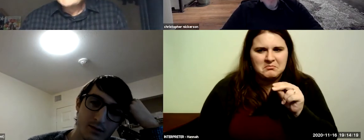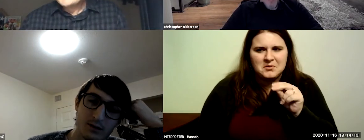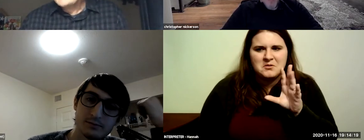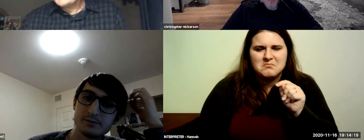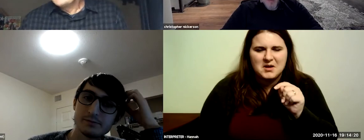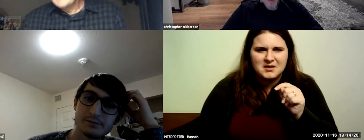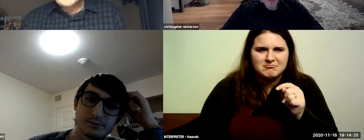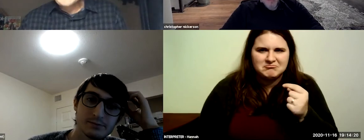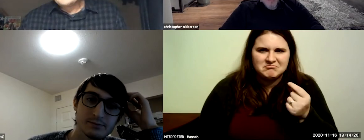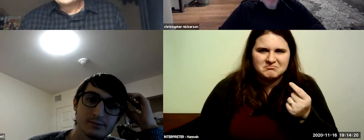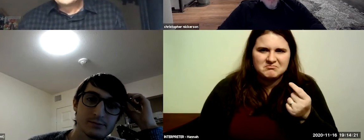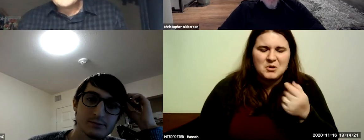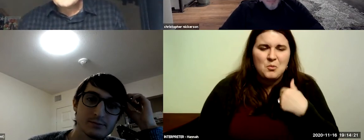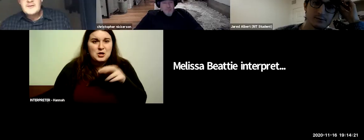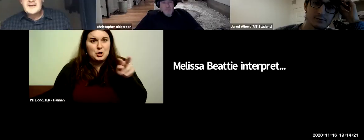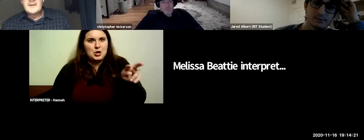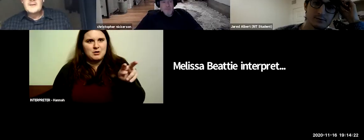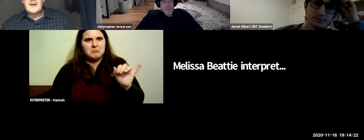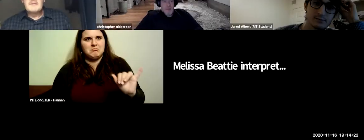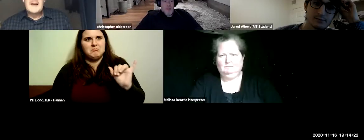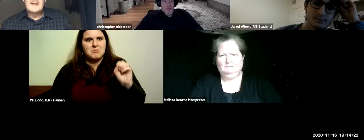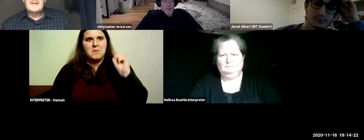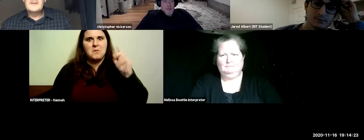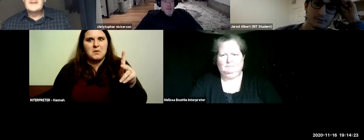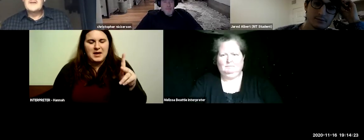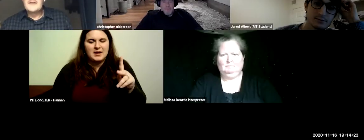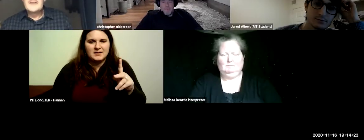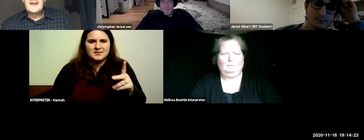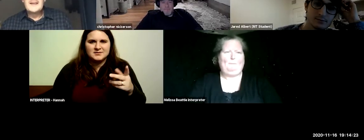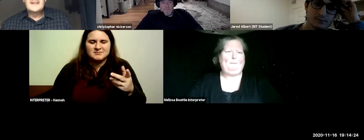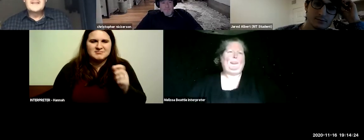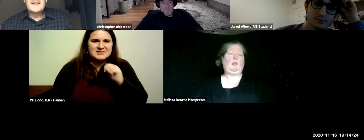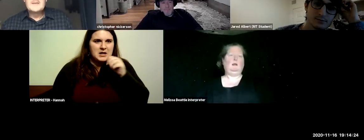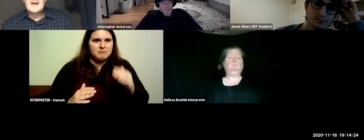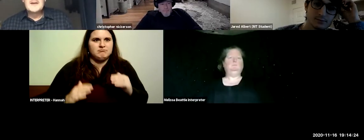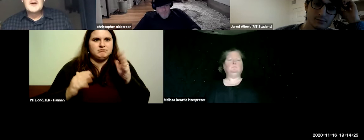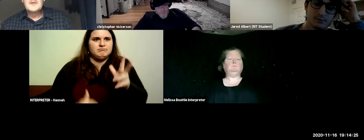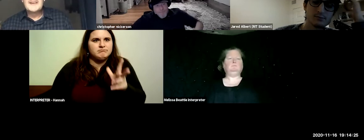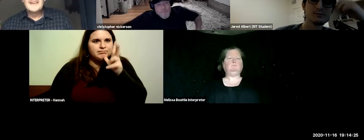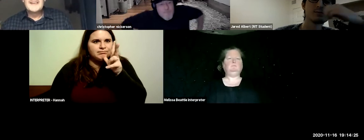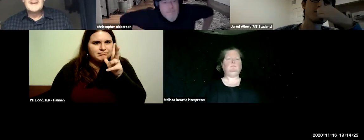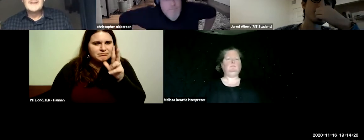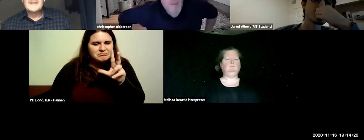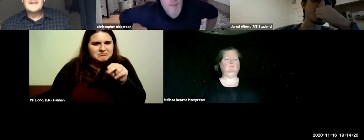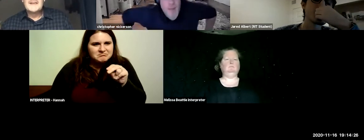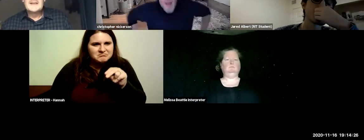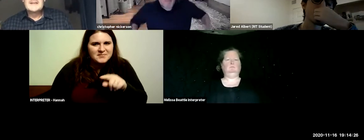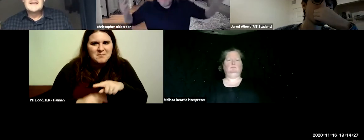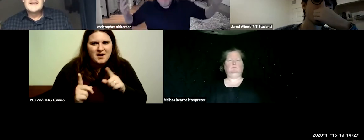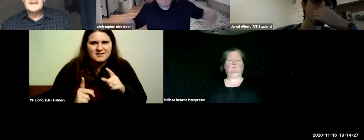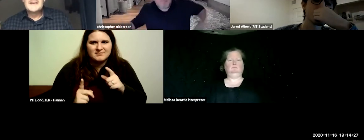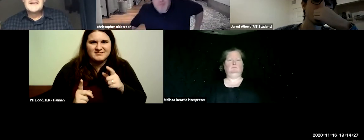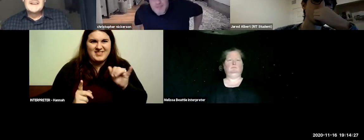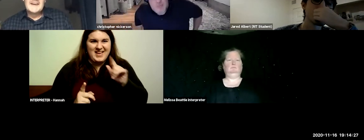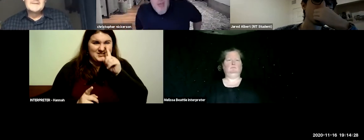like, okay, you know, even at a not as sophisticated as you made it look, but you know, at least, I